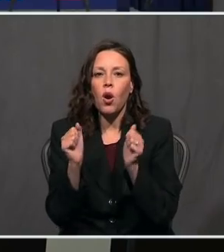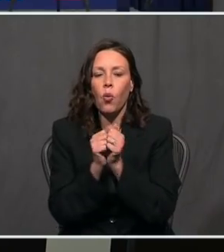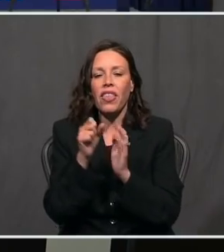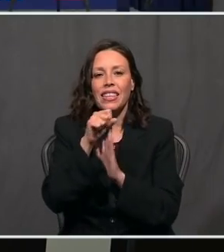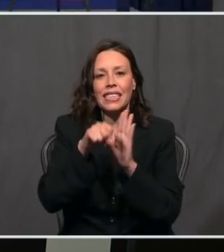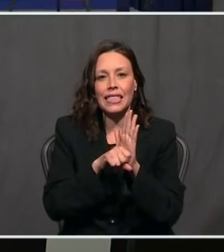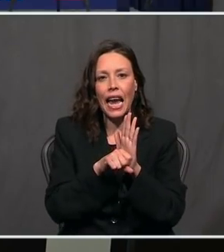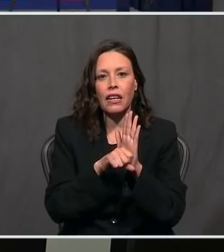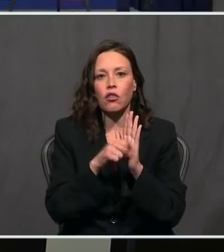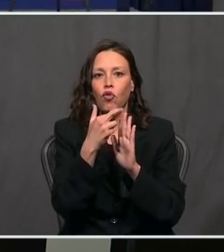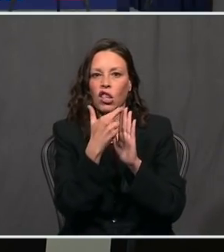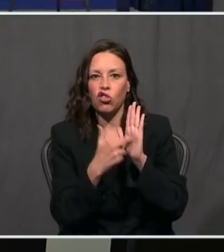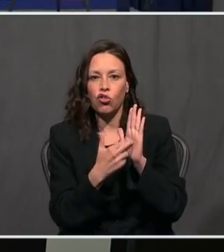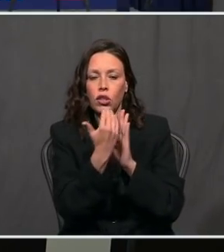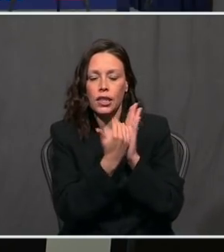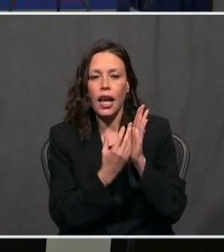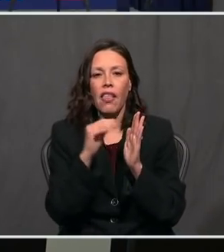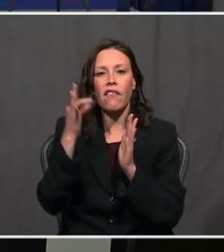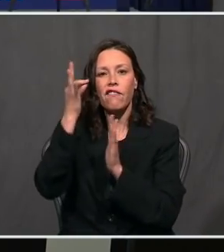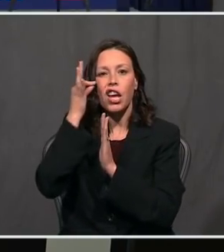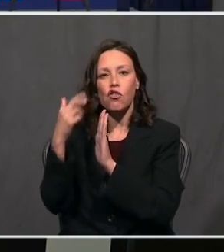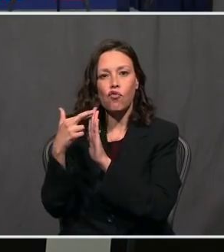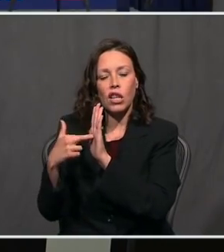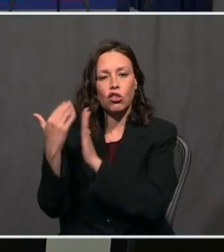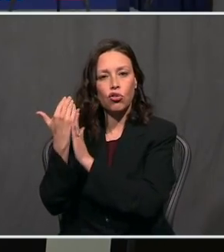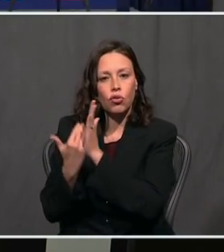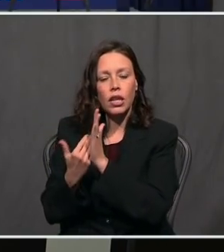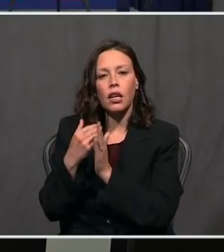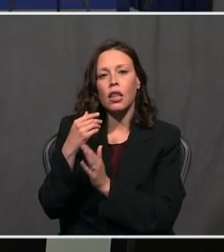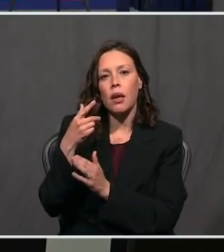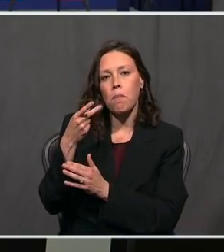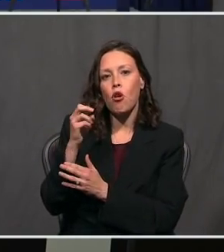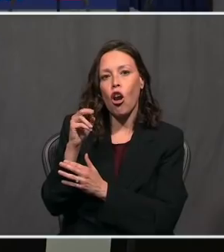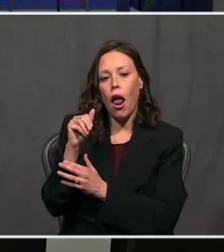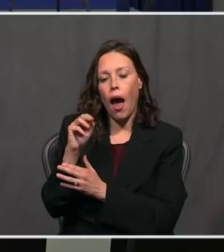state registries and obviously with the federal registry. I know that the General Perna talked about,